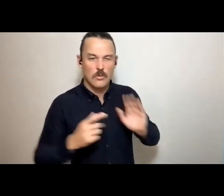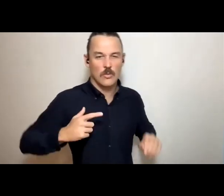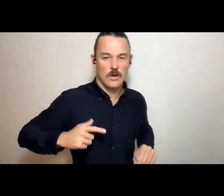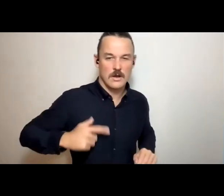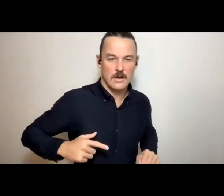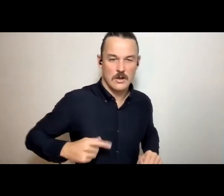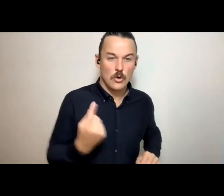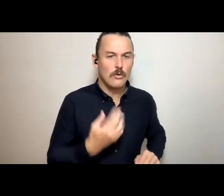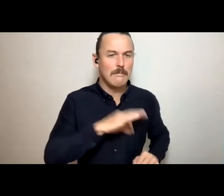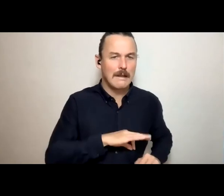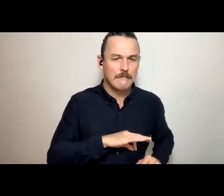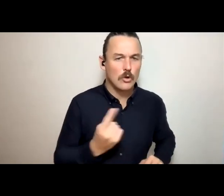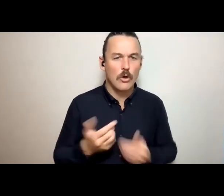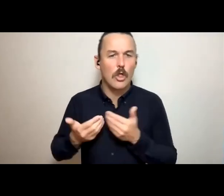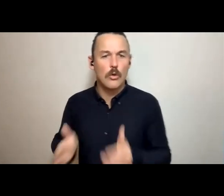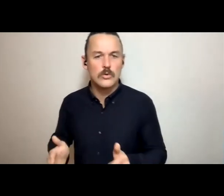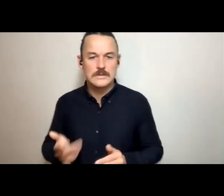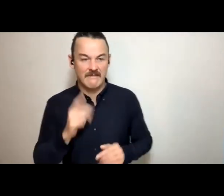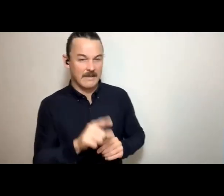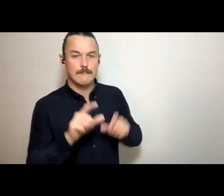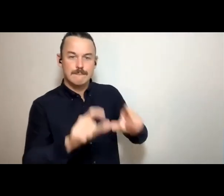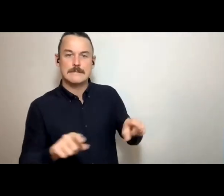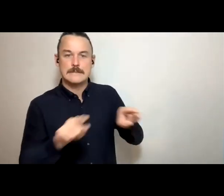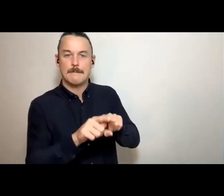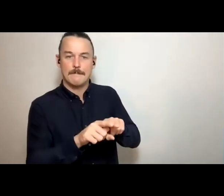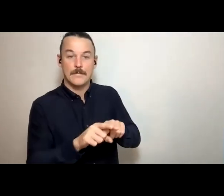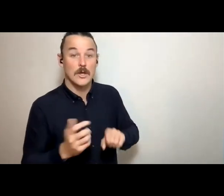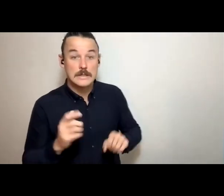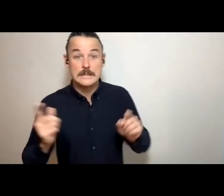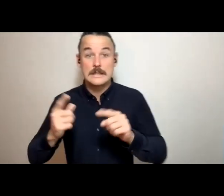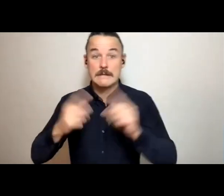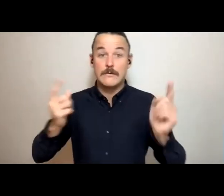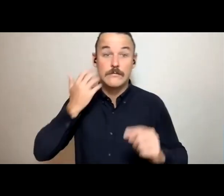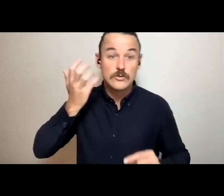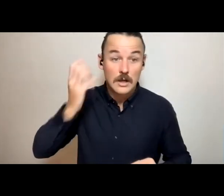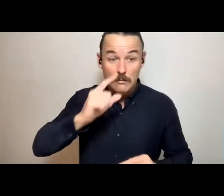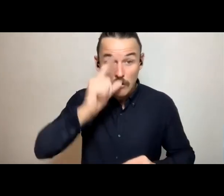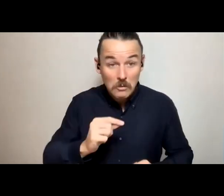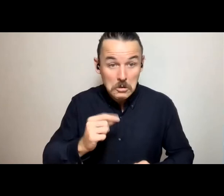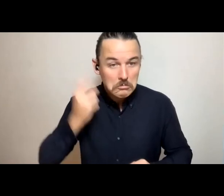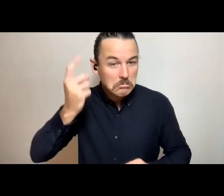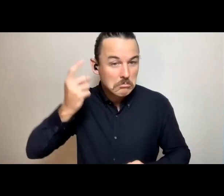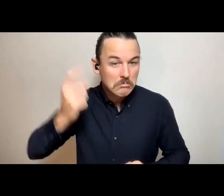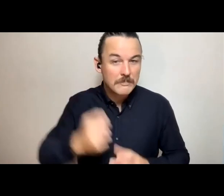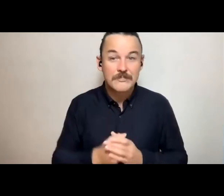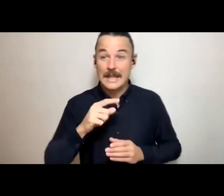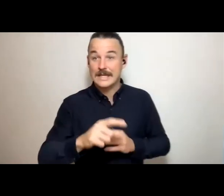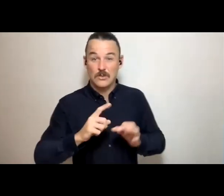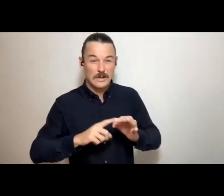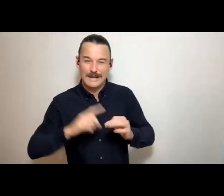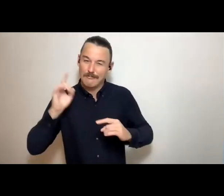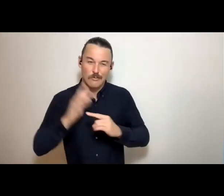changes? And are different futures possible? These types of questions are critical lines of inquiry